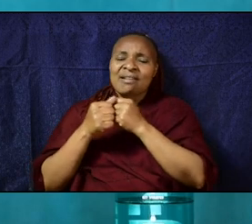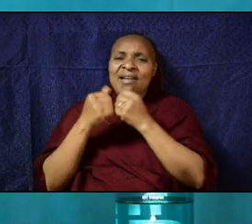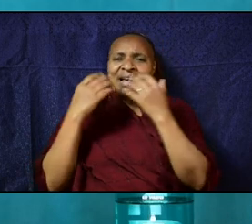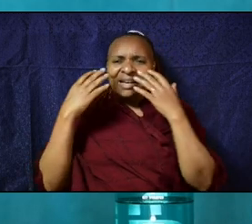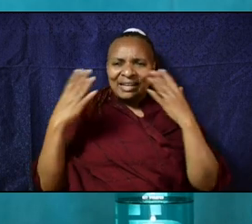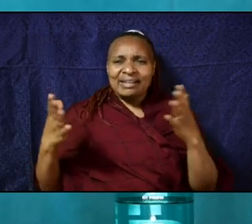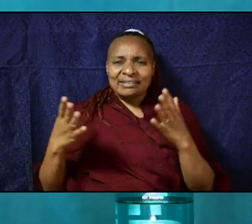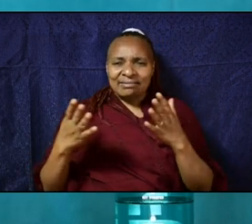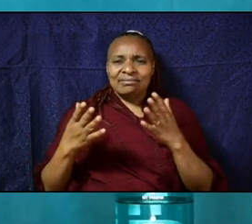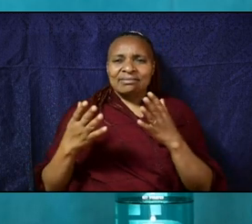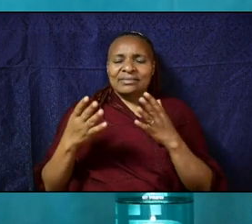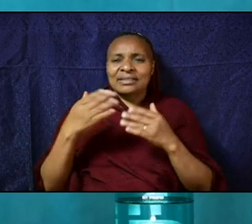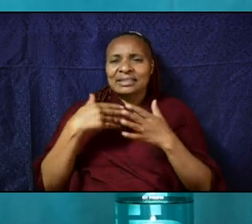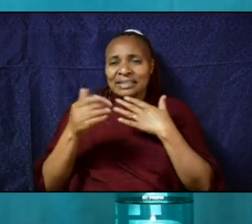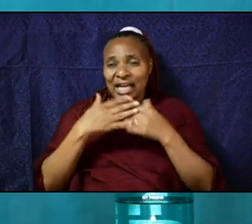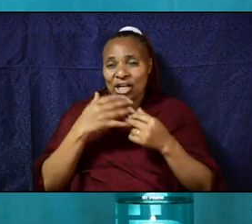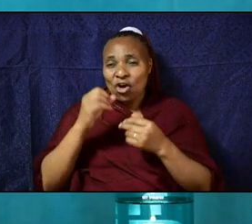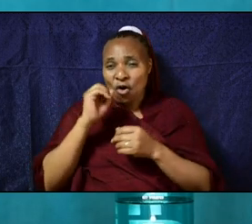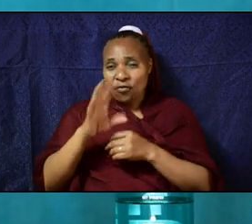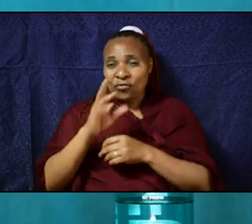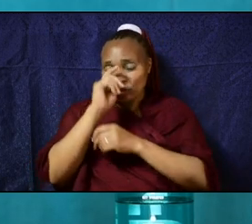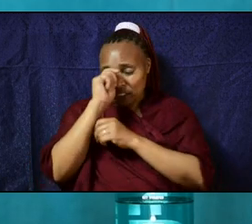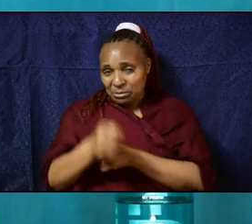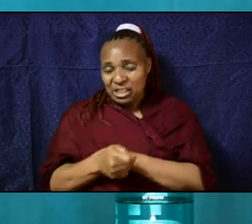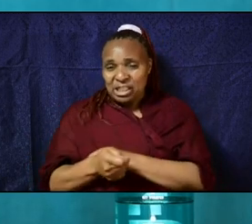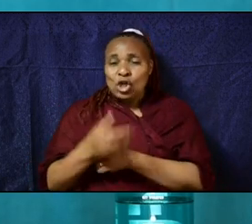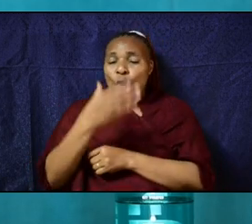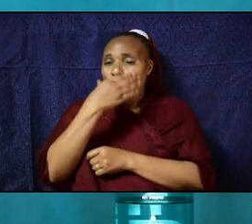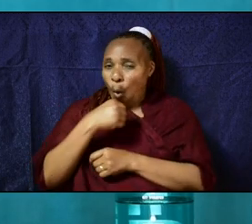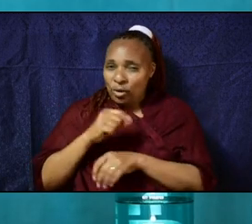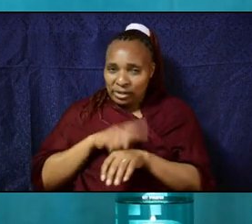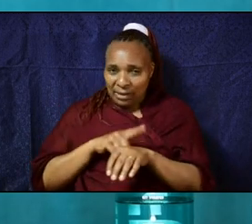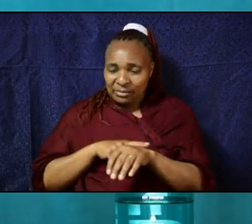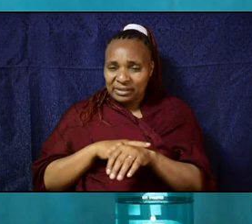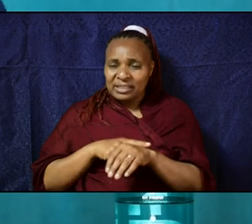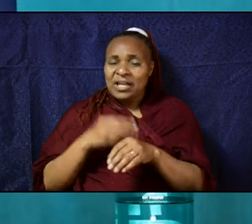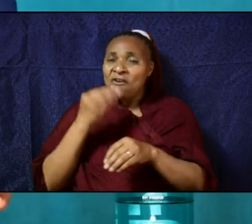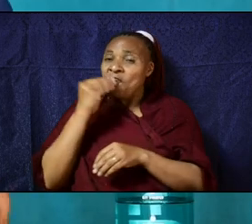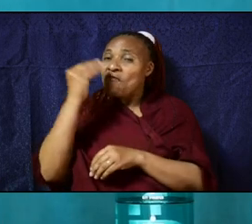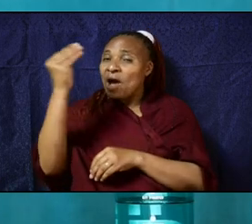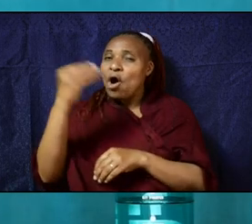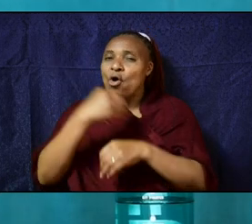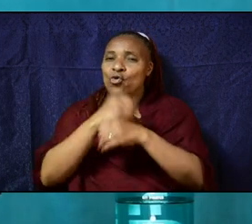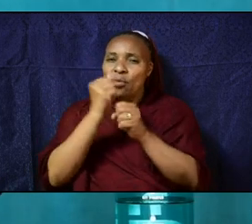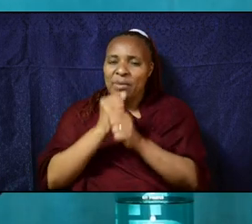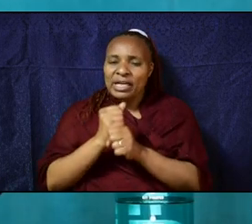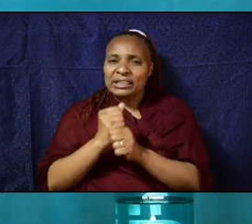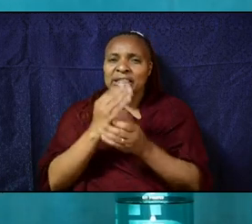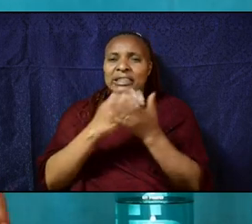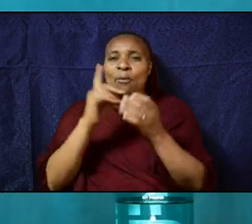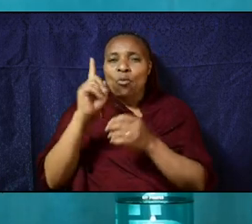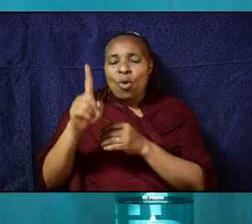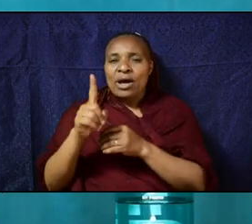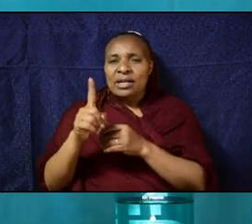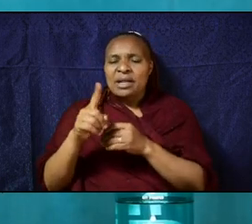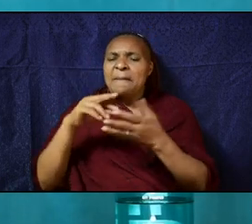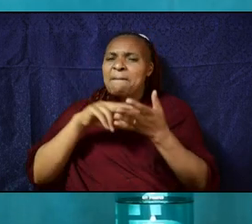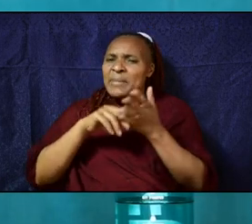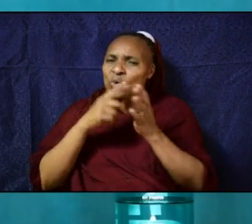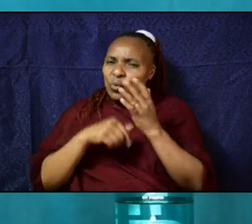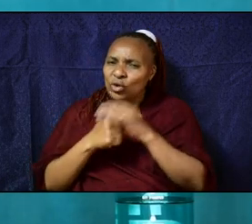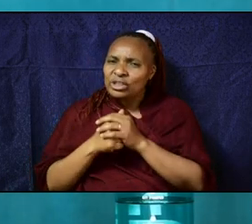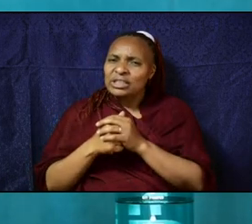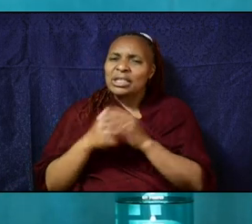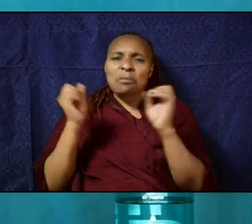of respect. And it also meant that the vow that you made with your hand under someone else's thigh means that you're